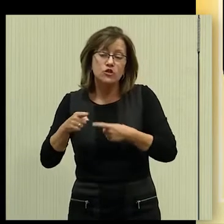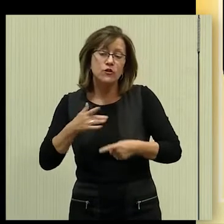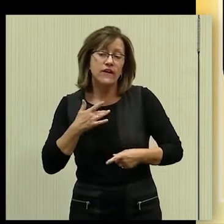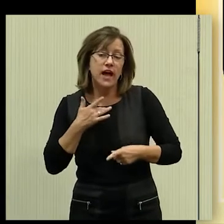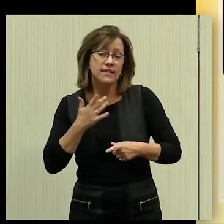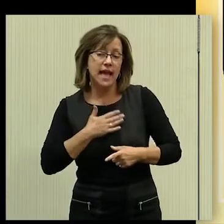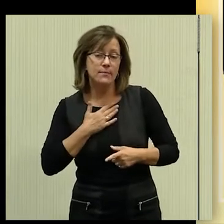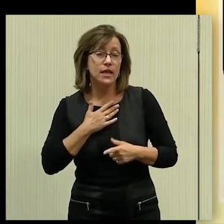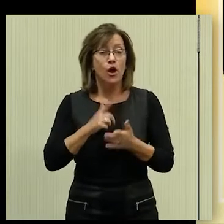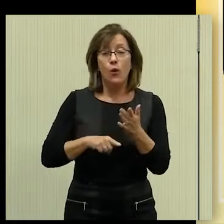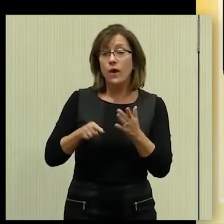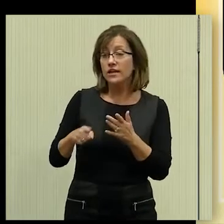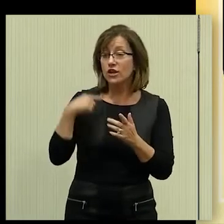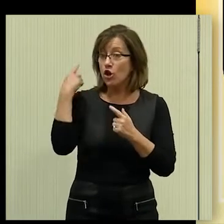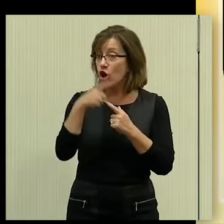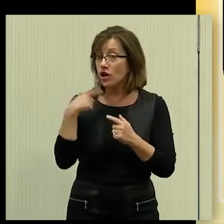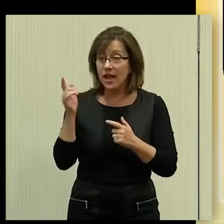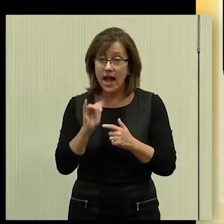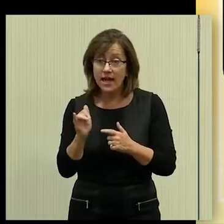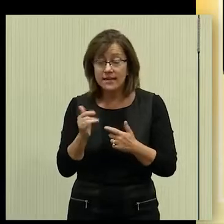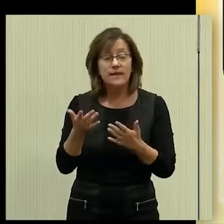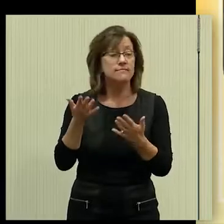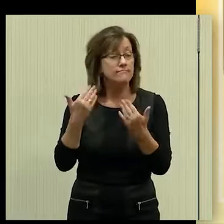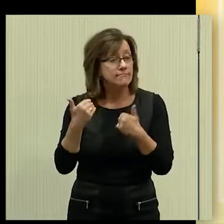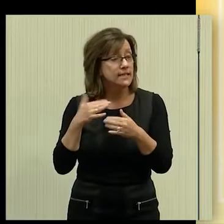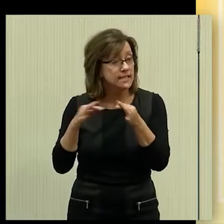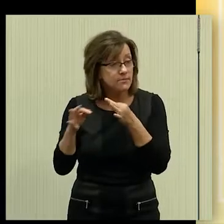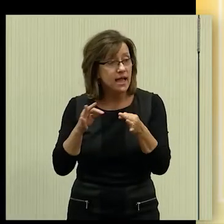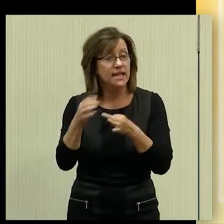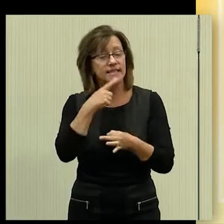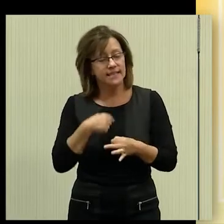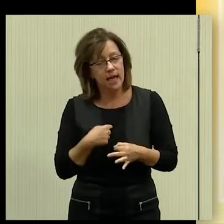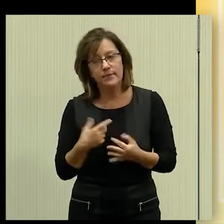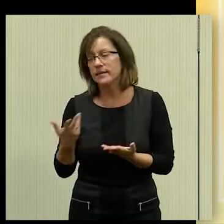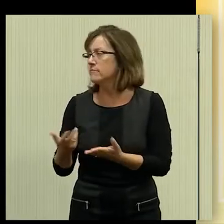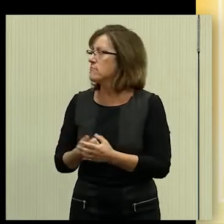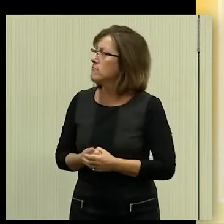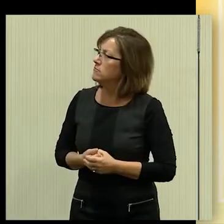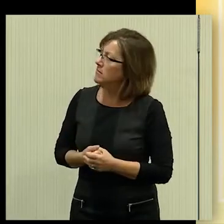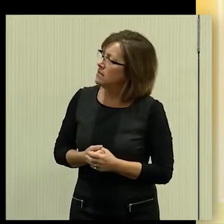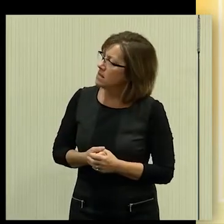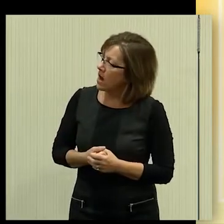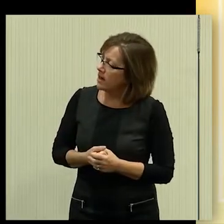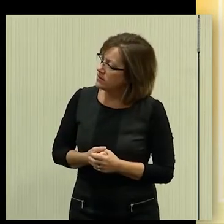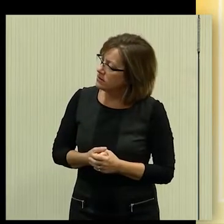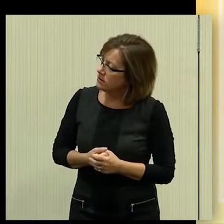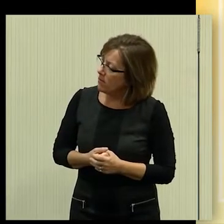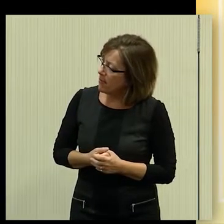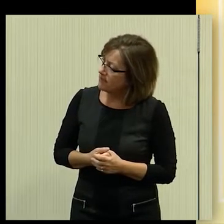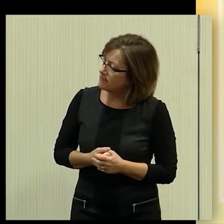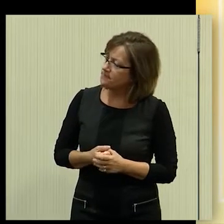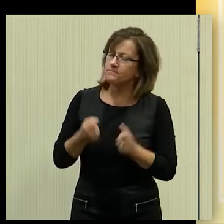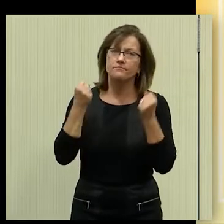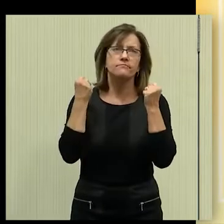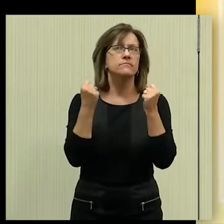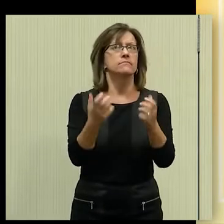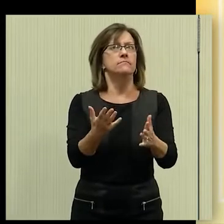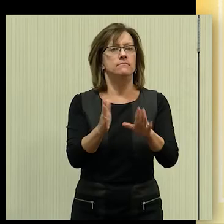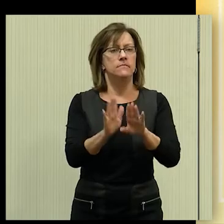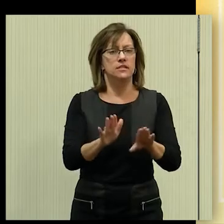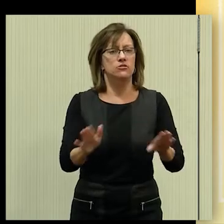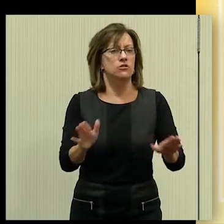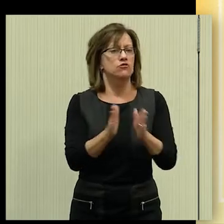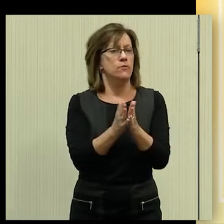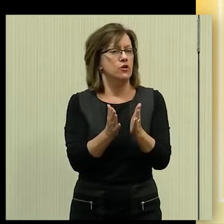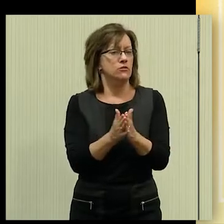like? Explain what happened in that situation. Tell me. And there's a feeling wheel. And of course, there's lots of children's books. So you can